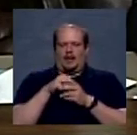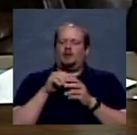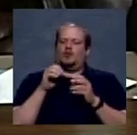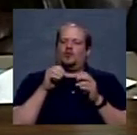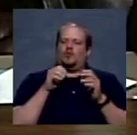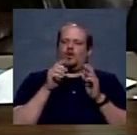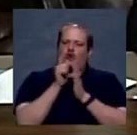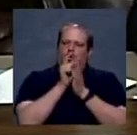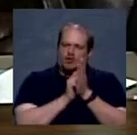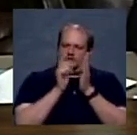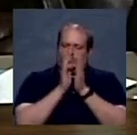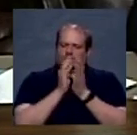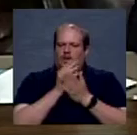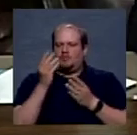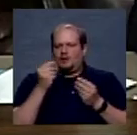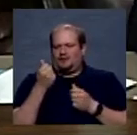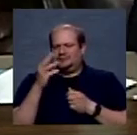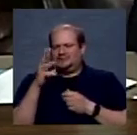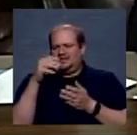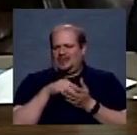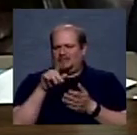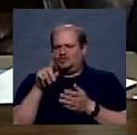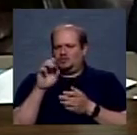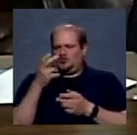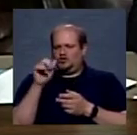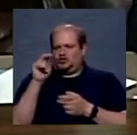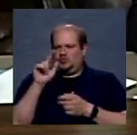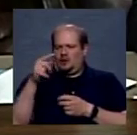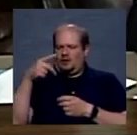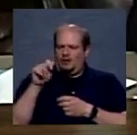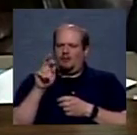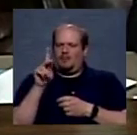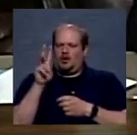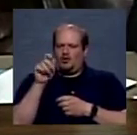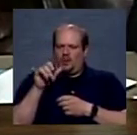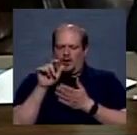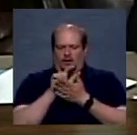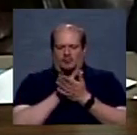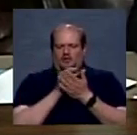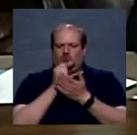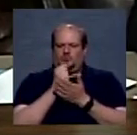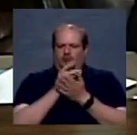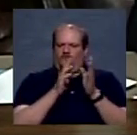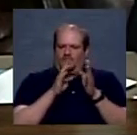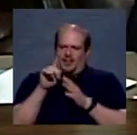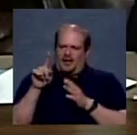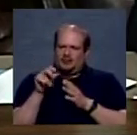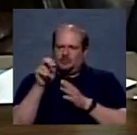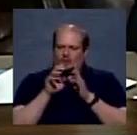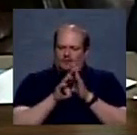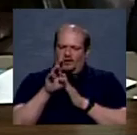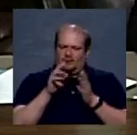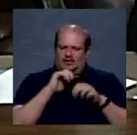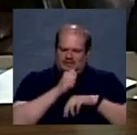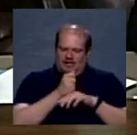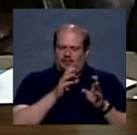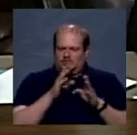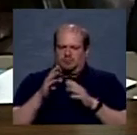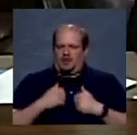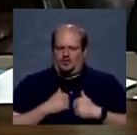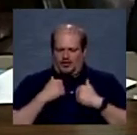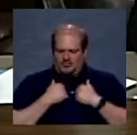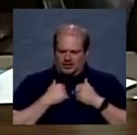ordinance reclassifying property located at 16,100 Chenal Parkway. An ordinance to approve a planned zoning development establish a planned residential district titled